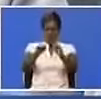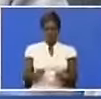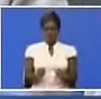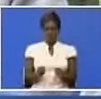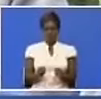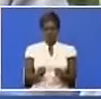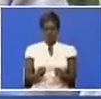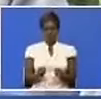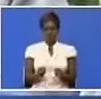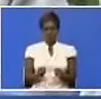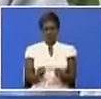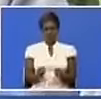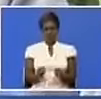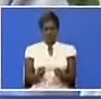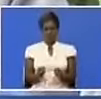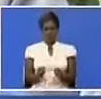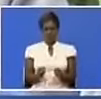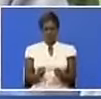kiongee kwa hiyo kitu kwa nini.